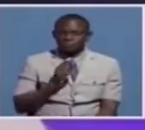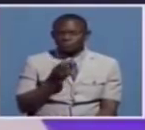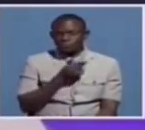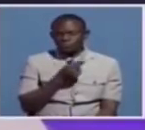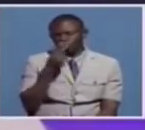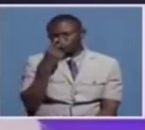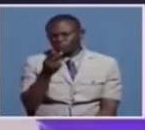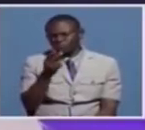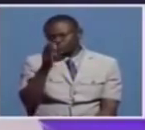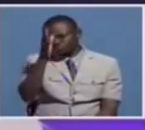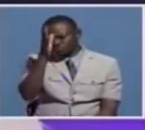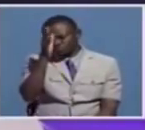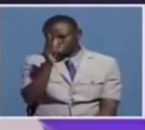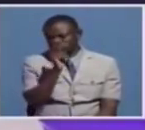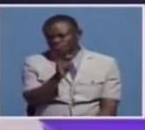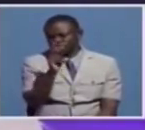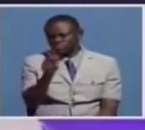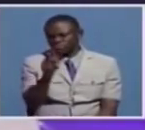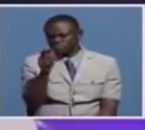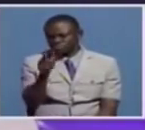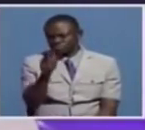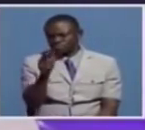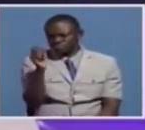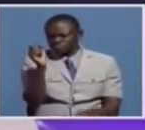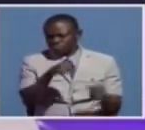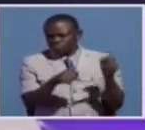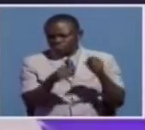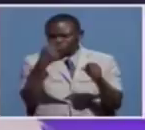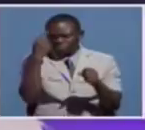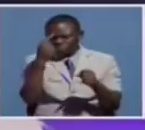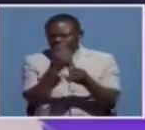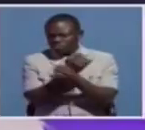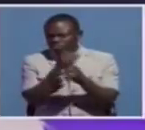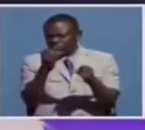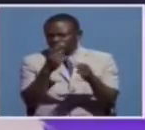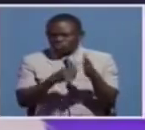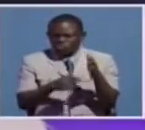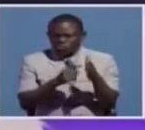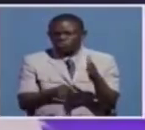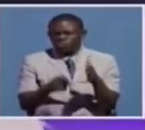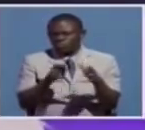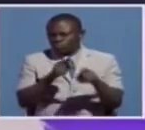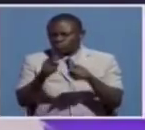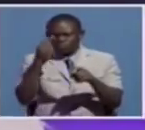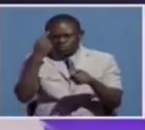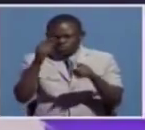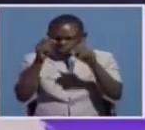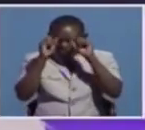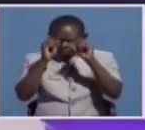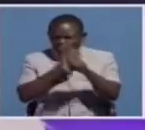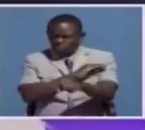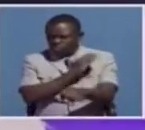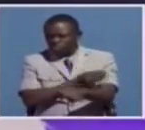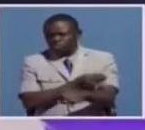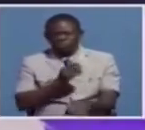power struggle. We knew it was a sad time for him. We feel quite sad that this is happening. But